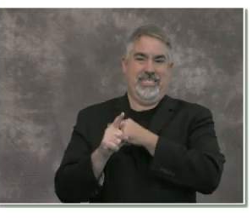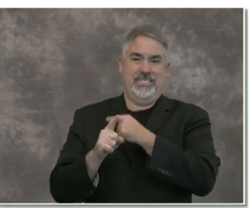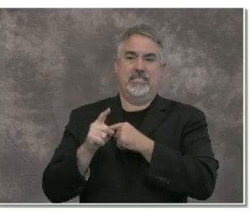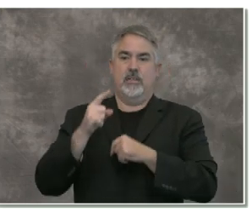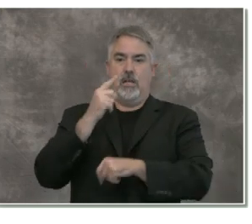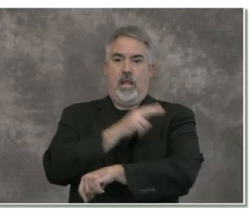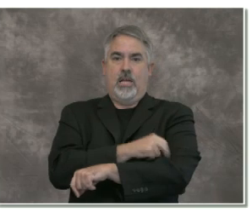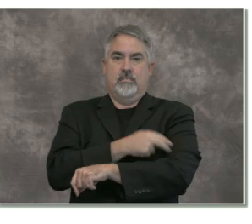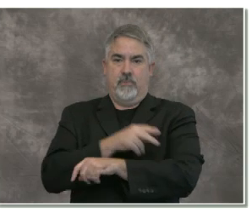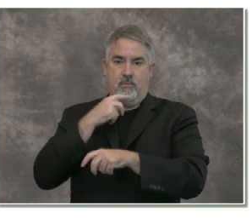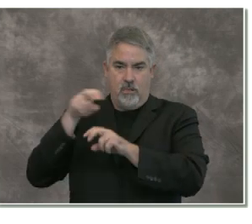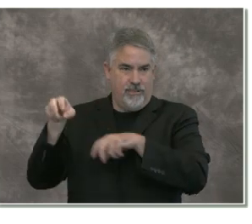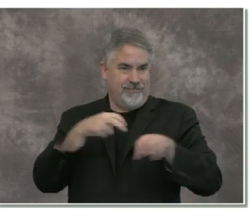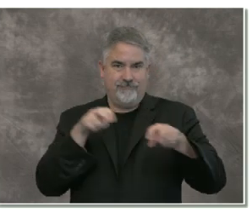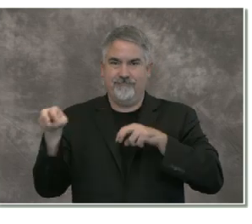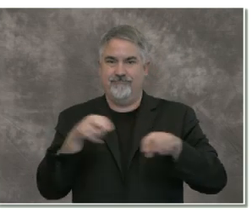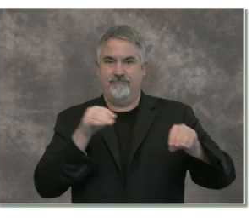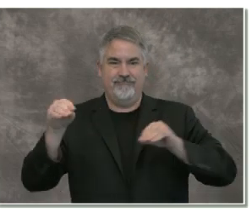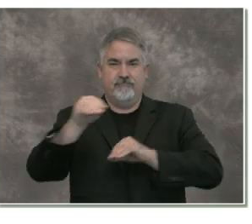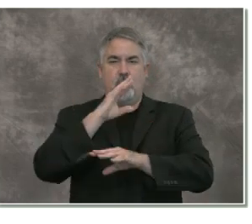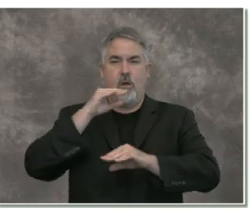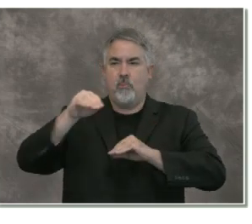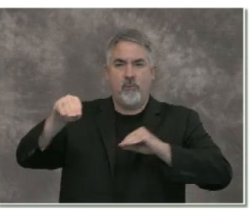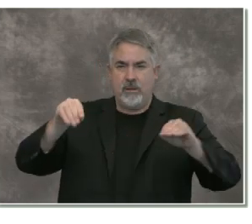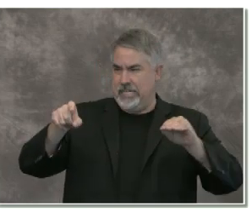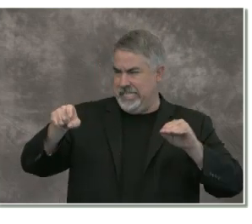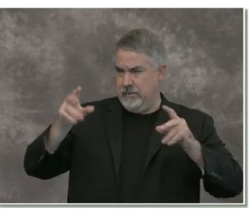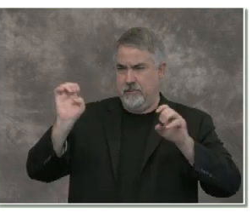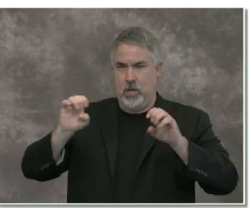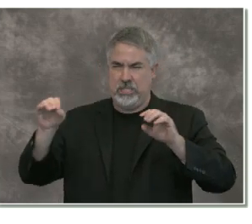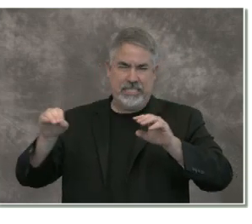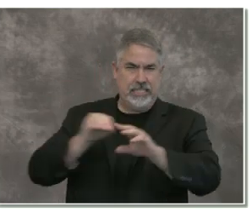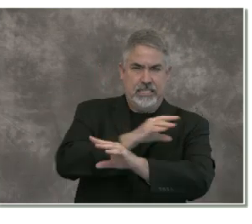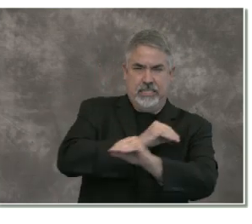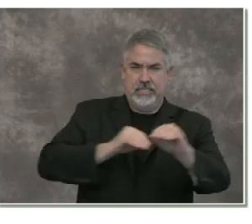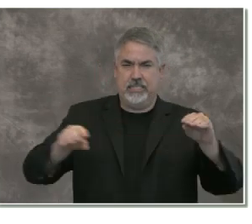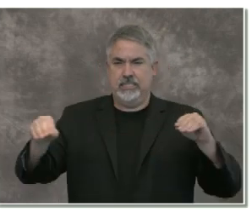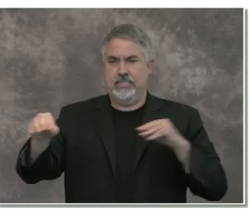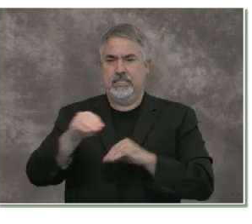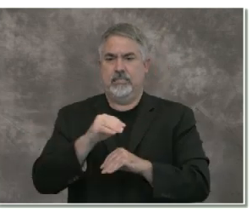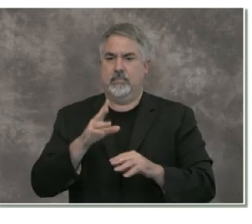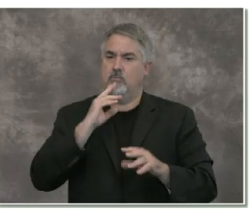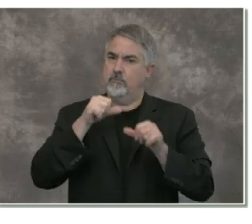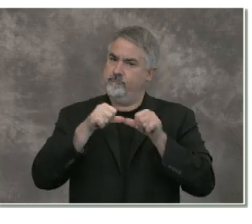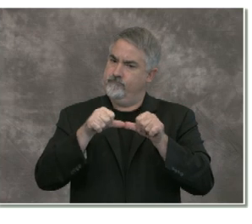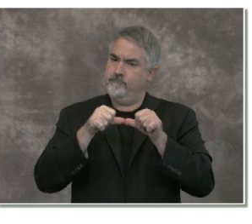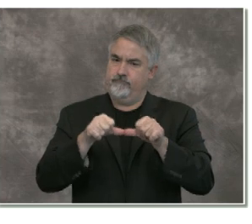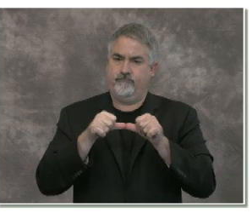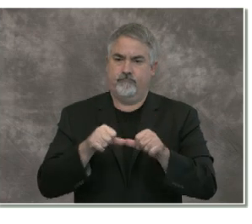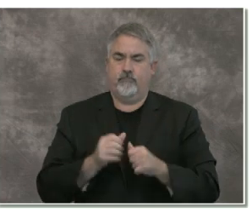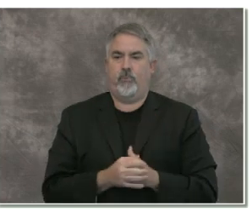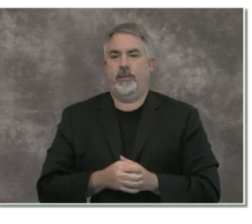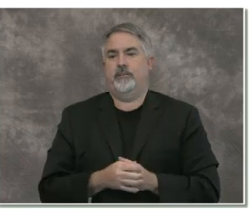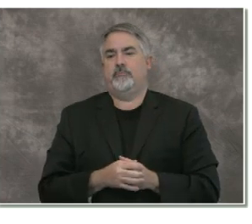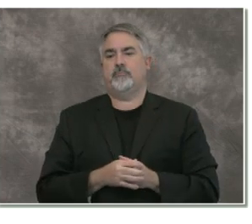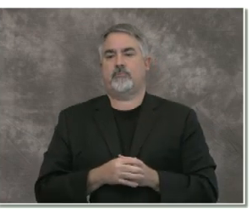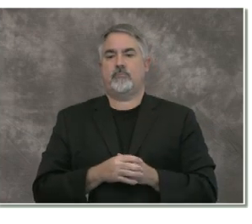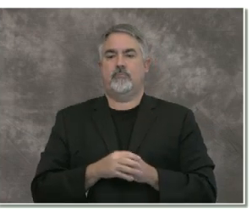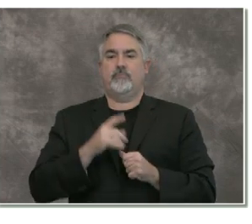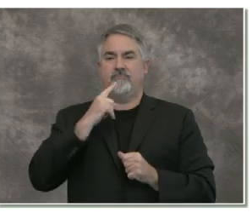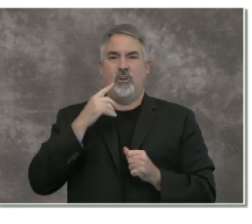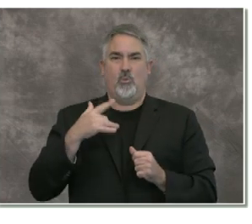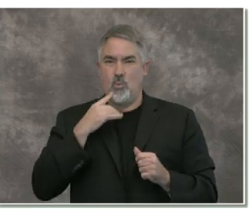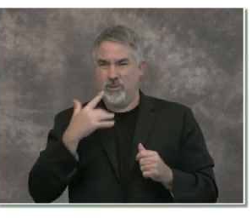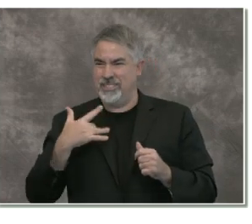setting, freeing up a hospital bed. And our efforts around the convention center continue to bring vulnerable populations in and have them be able